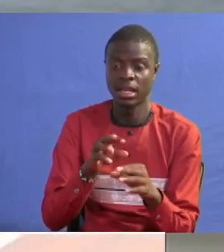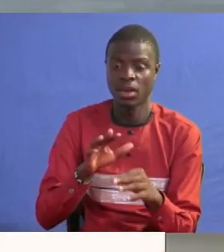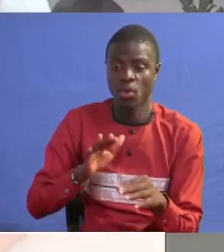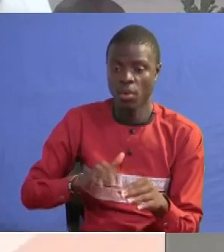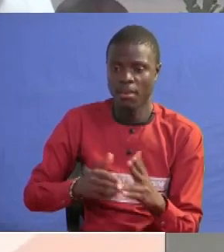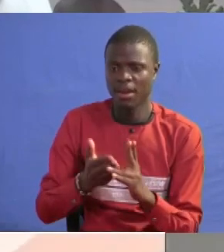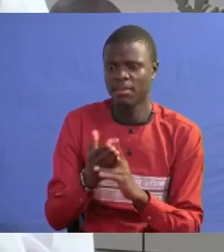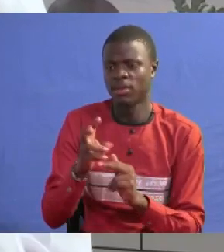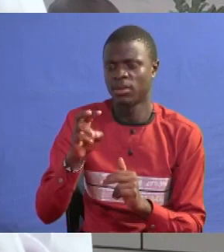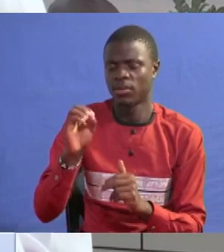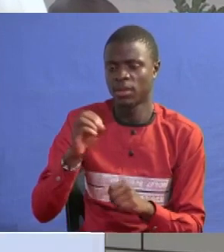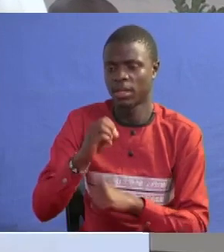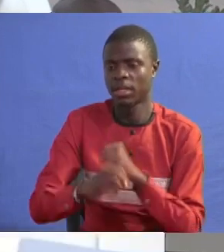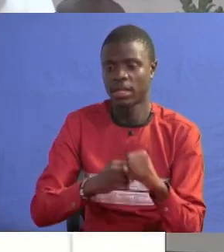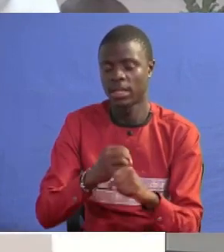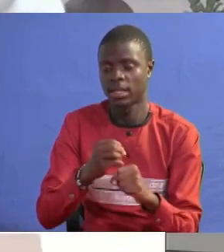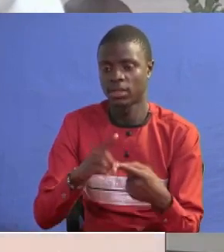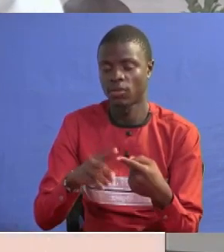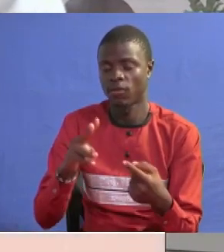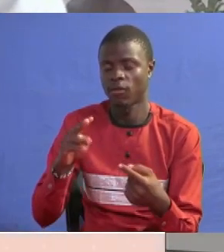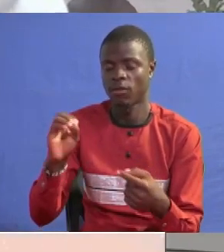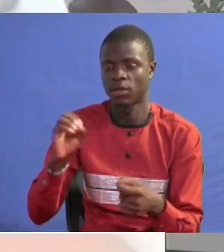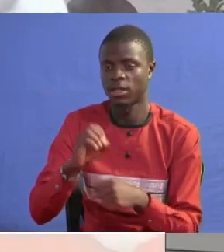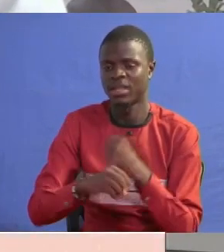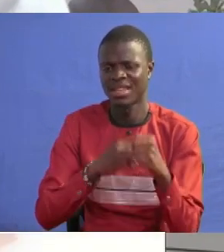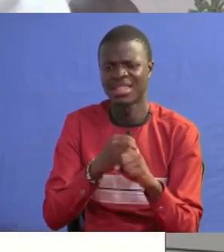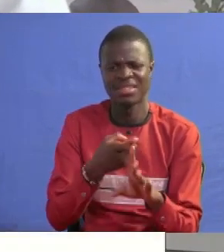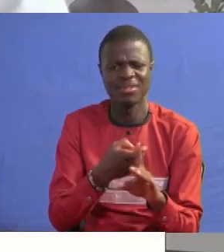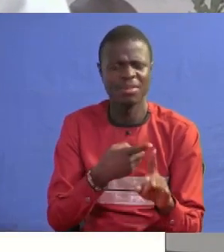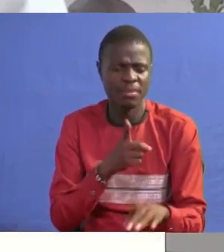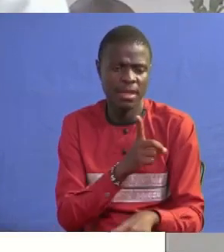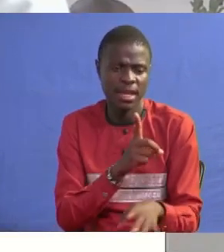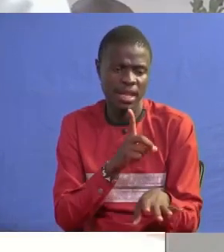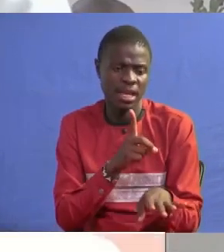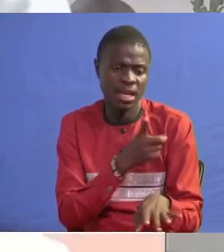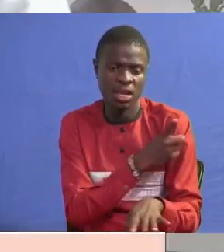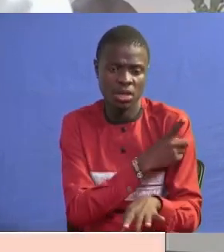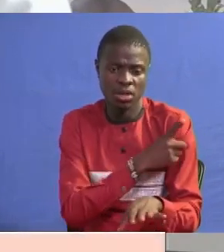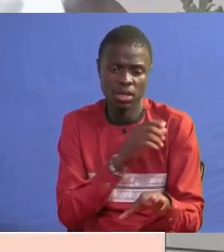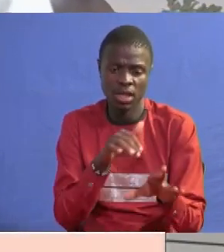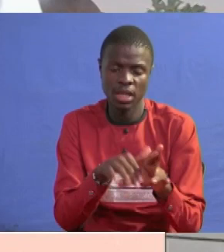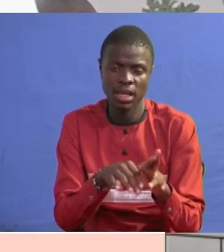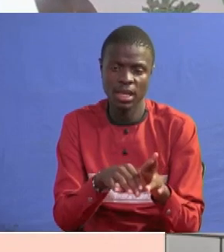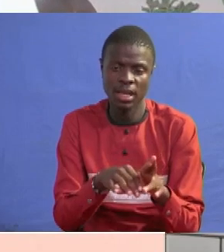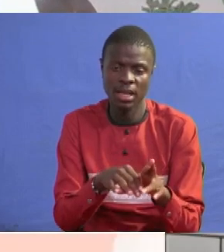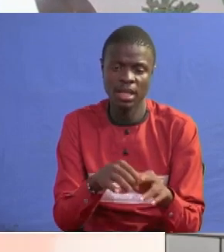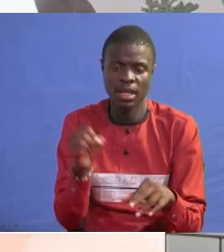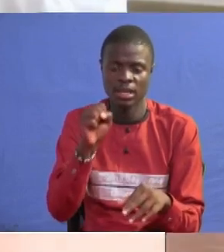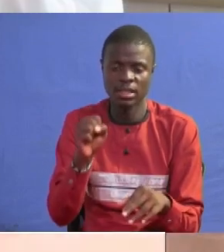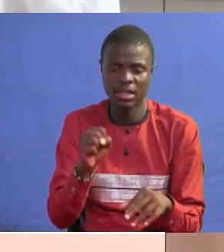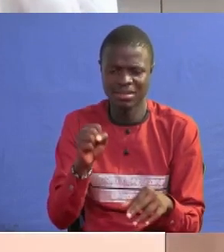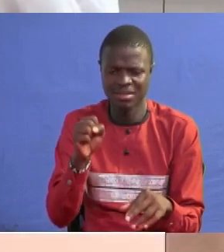uzazi. Kulingana na Daktari Kinuthia Njenga ambaye ni mtaalamu wa tiba ya ndani katika hospitali kuu ya St. Anne St. Peter's